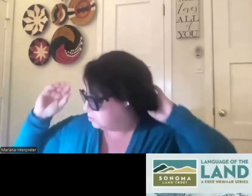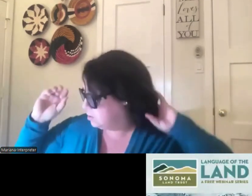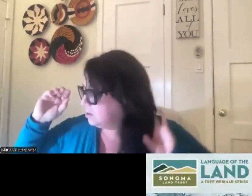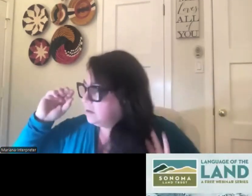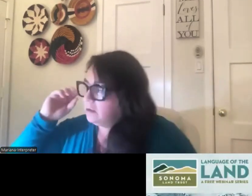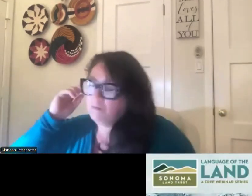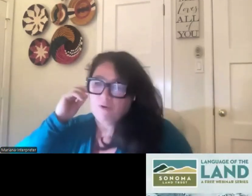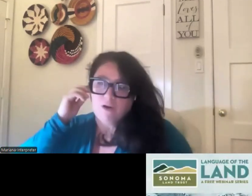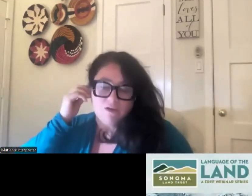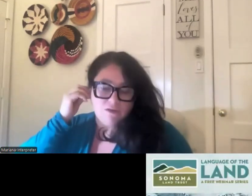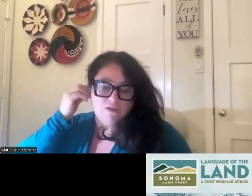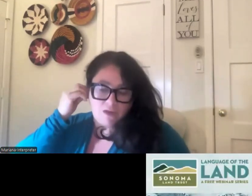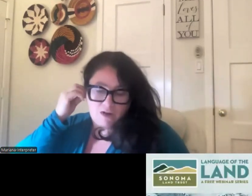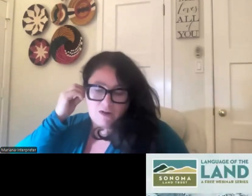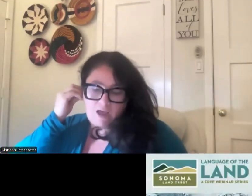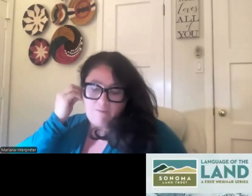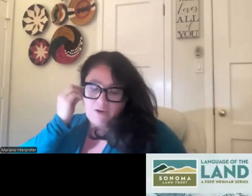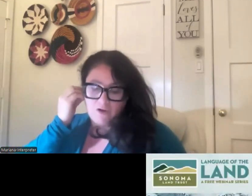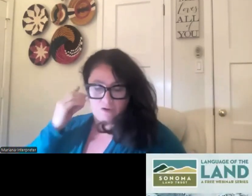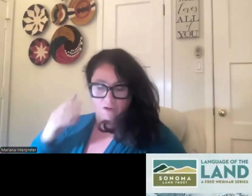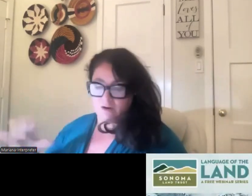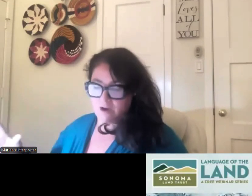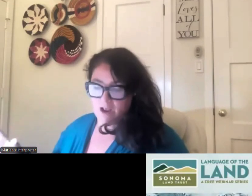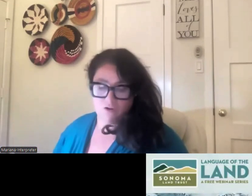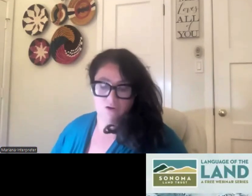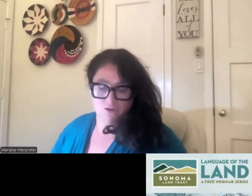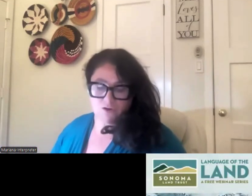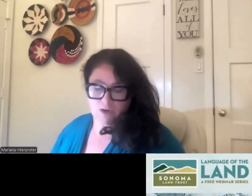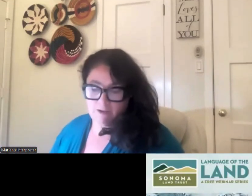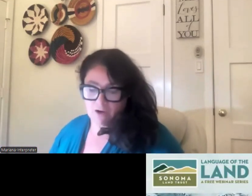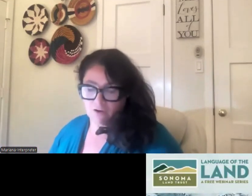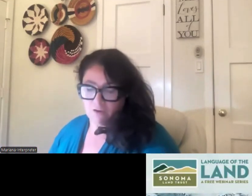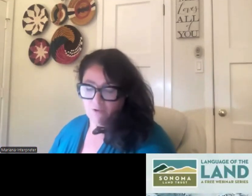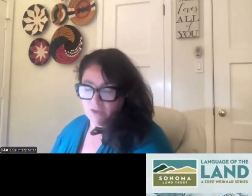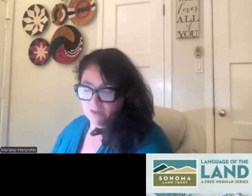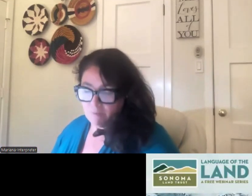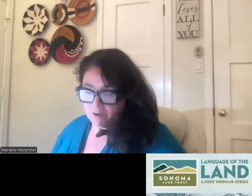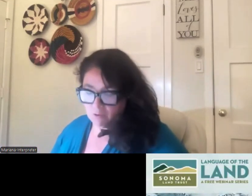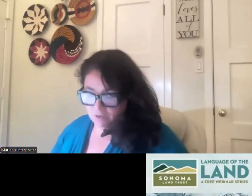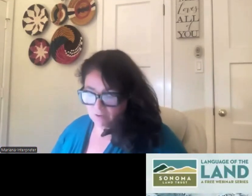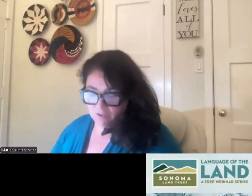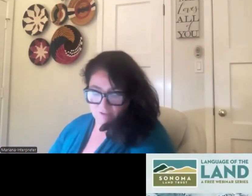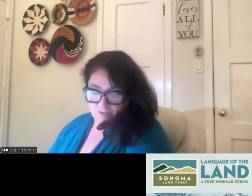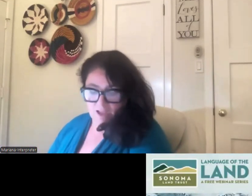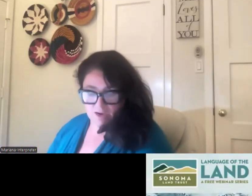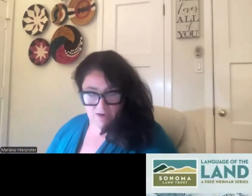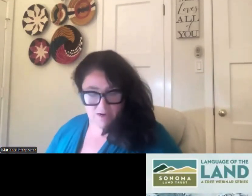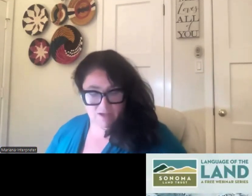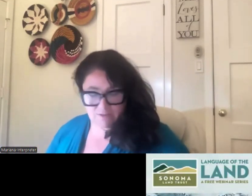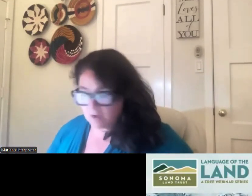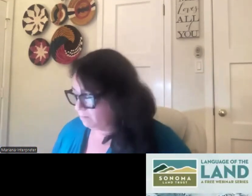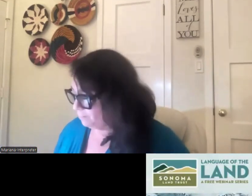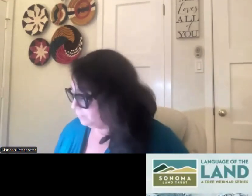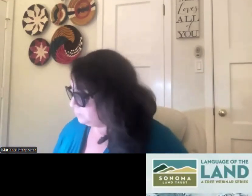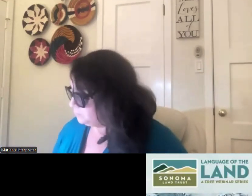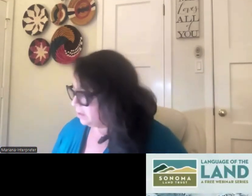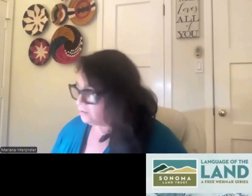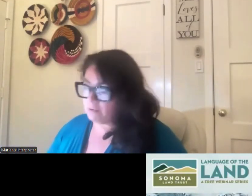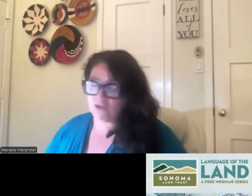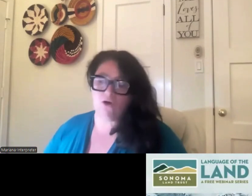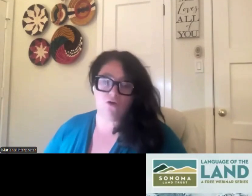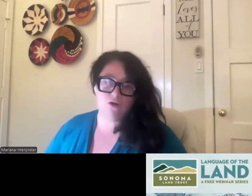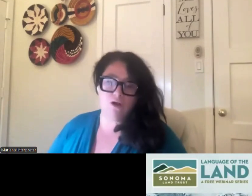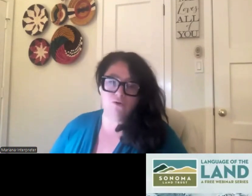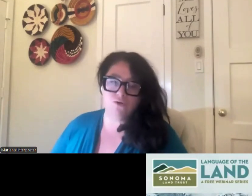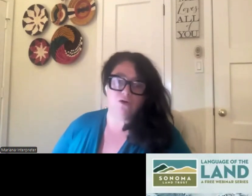bedrock of our work. And we've a lot of answers to those questions that you're asking, especially around land use, around